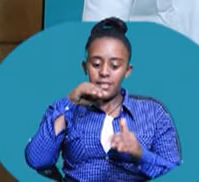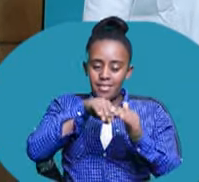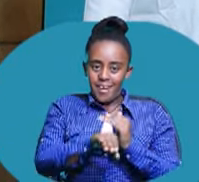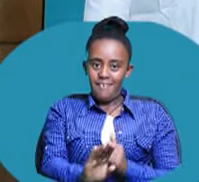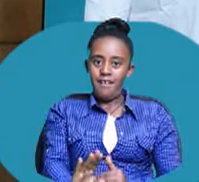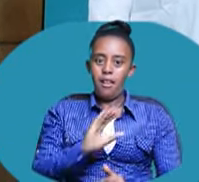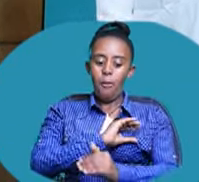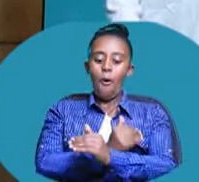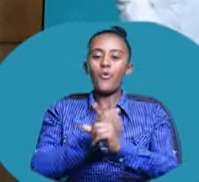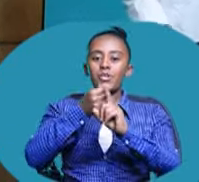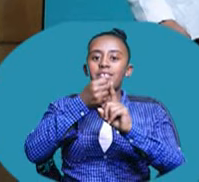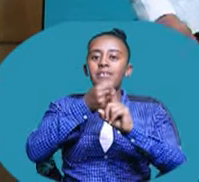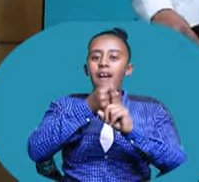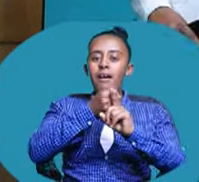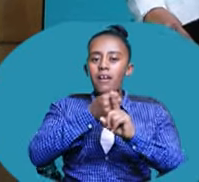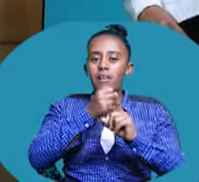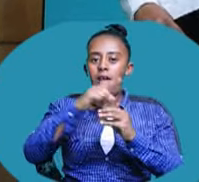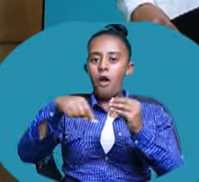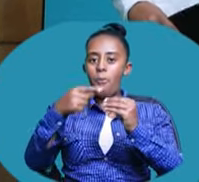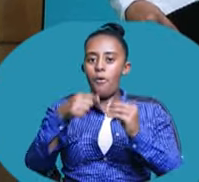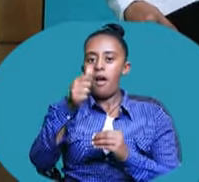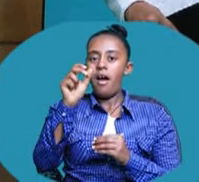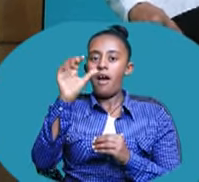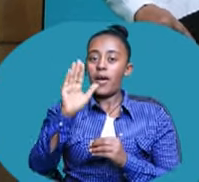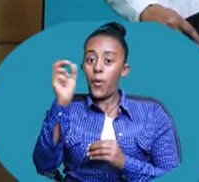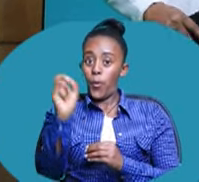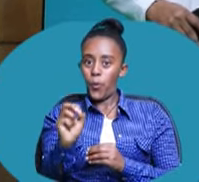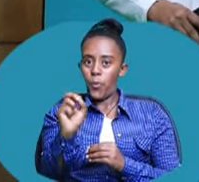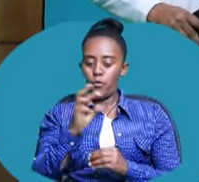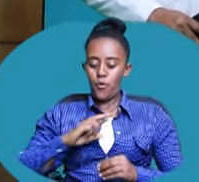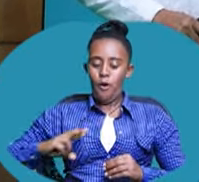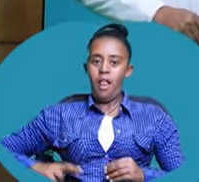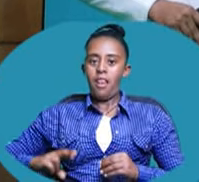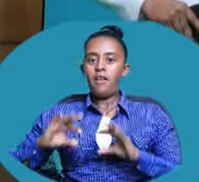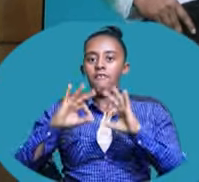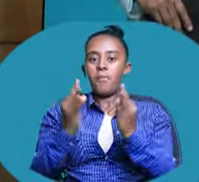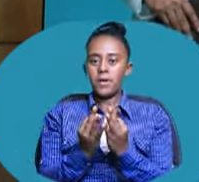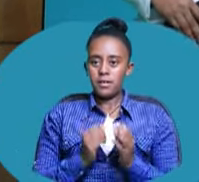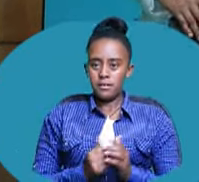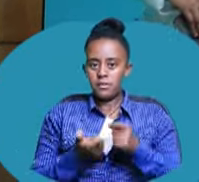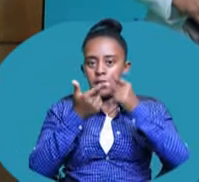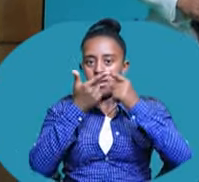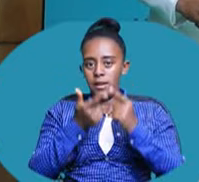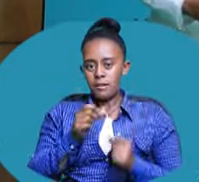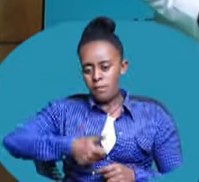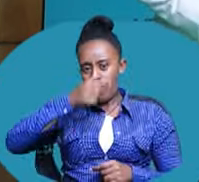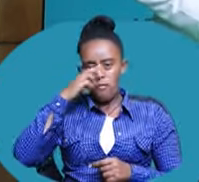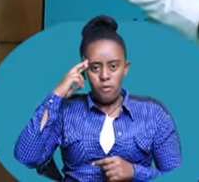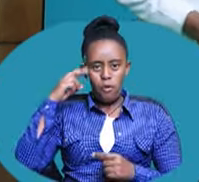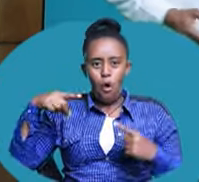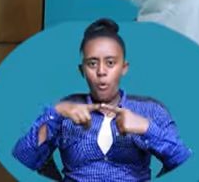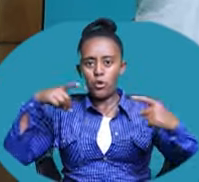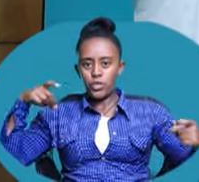internal power struggle among Agaw royal family. Second main factor, opposition